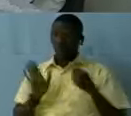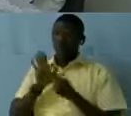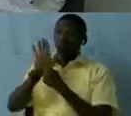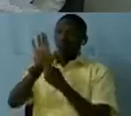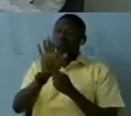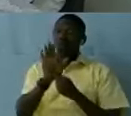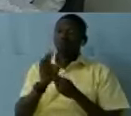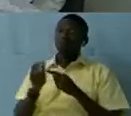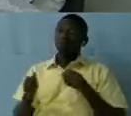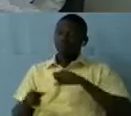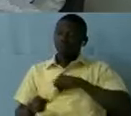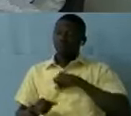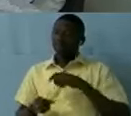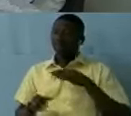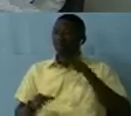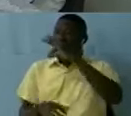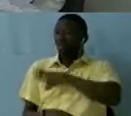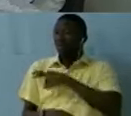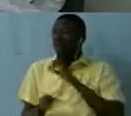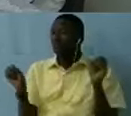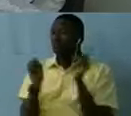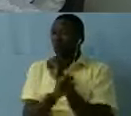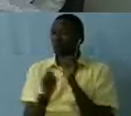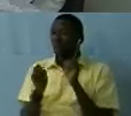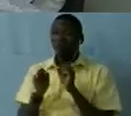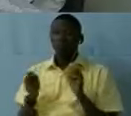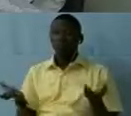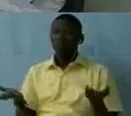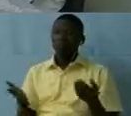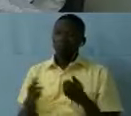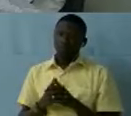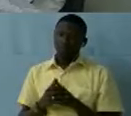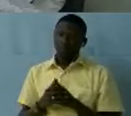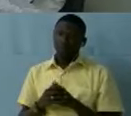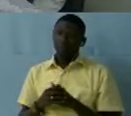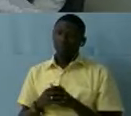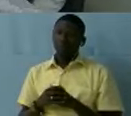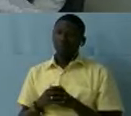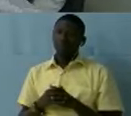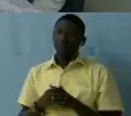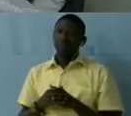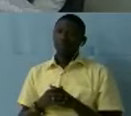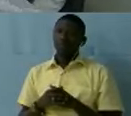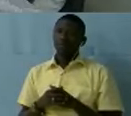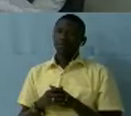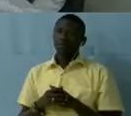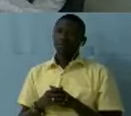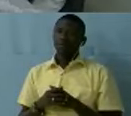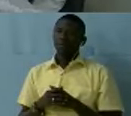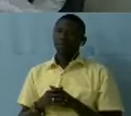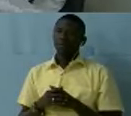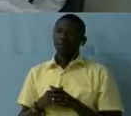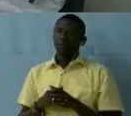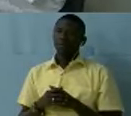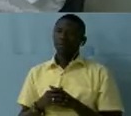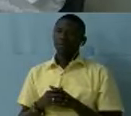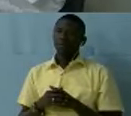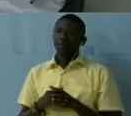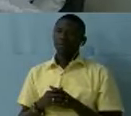in any way from that action. Mbari ma fangu fangu kumbota ka itandi ko yate fangu kash ma